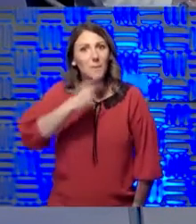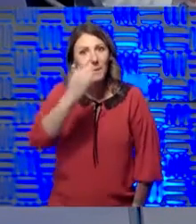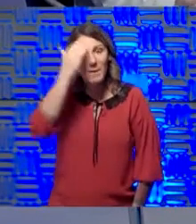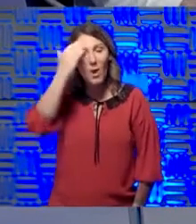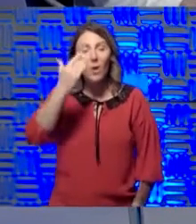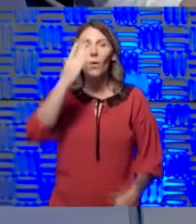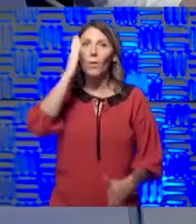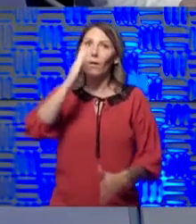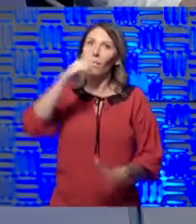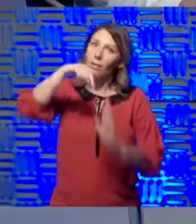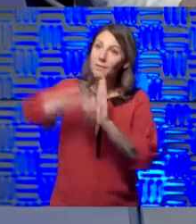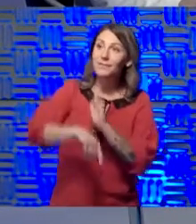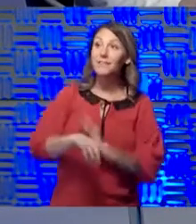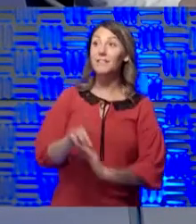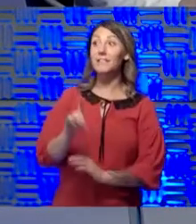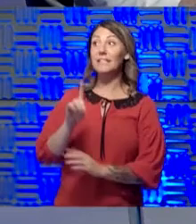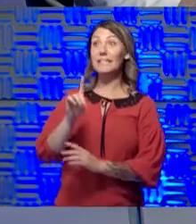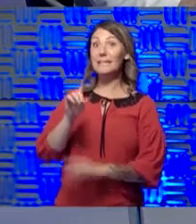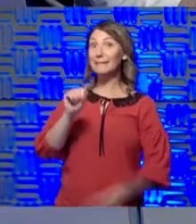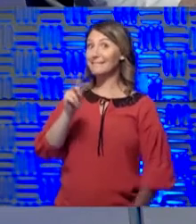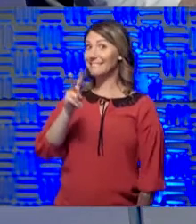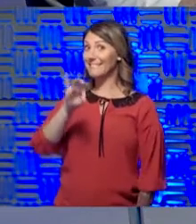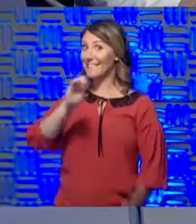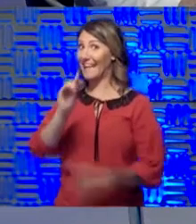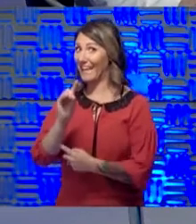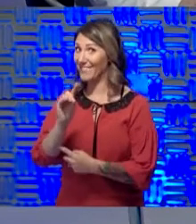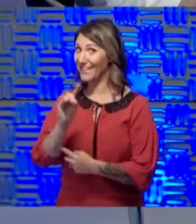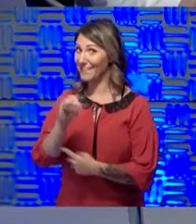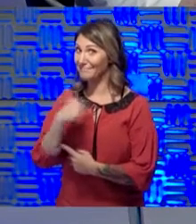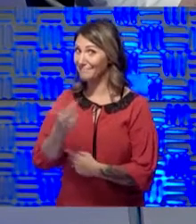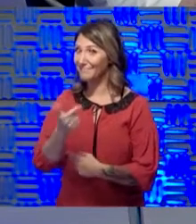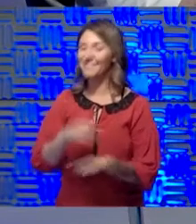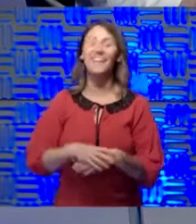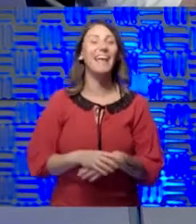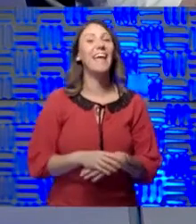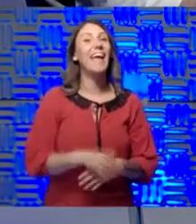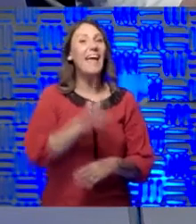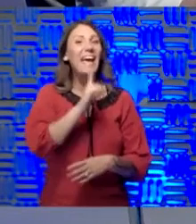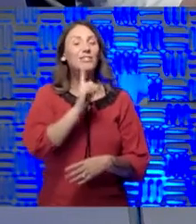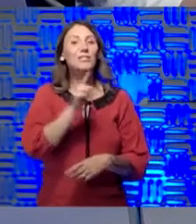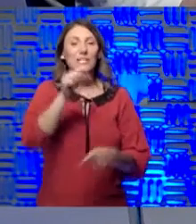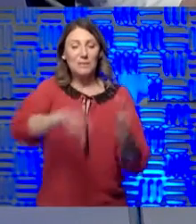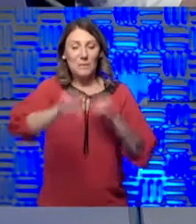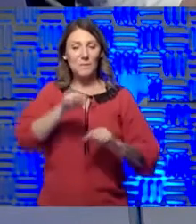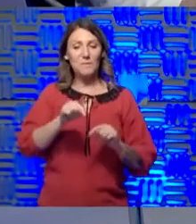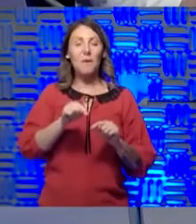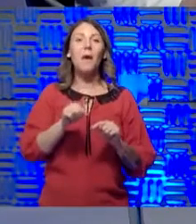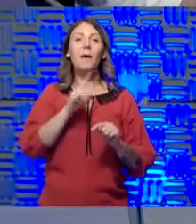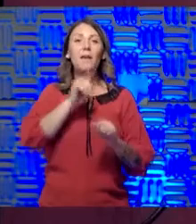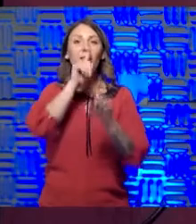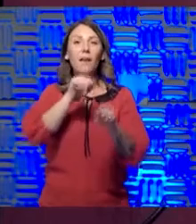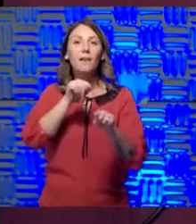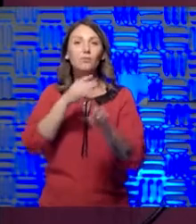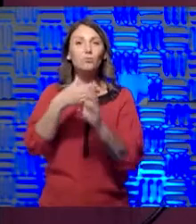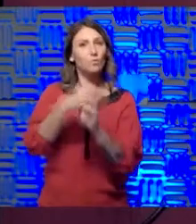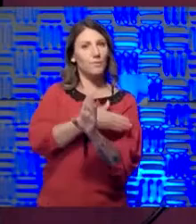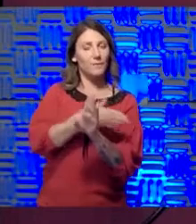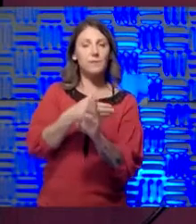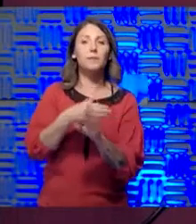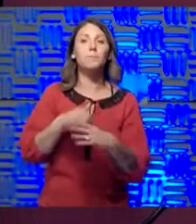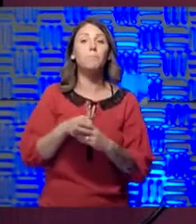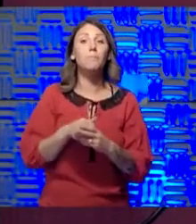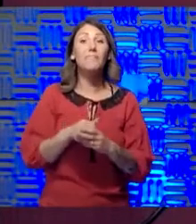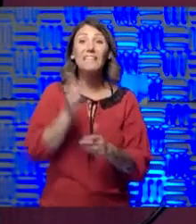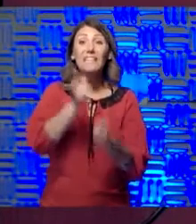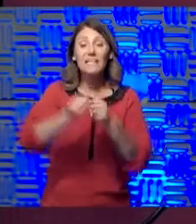right, David. Well, I think this actually goes back to maybe an answer previously here, that